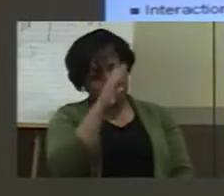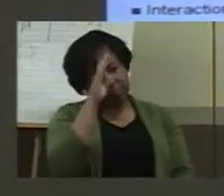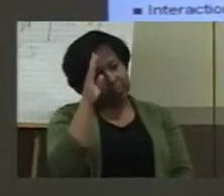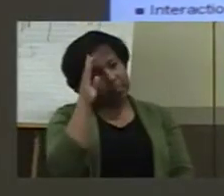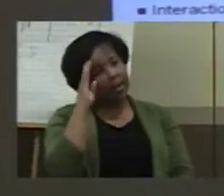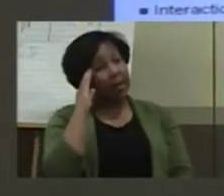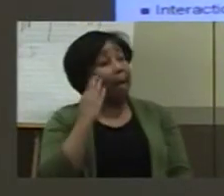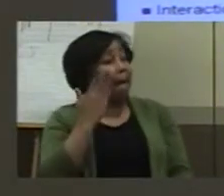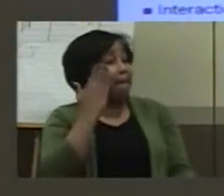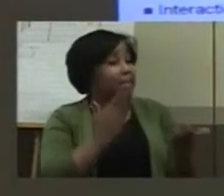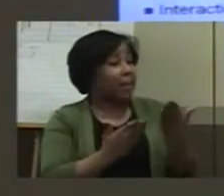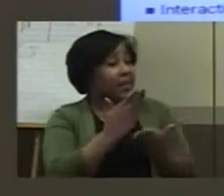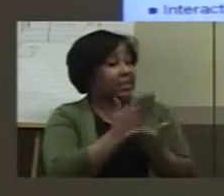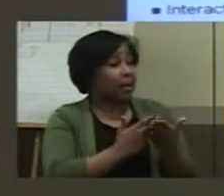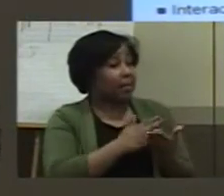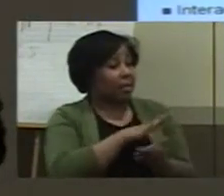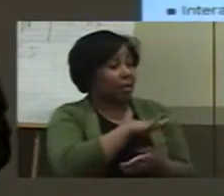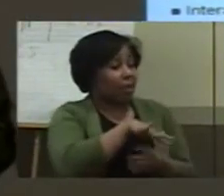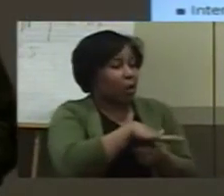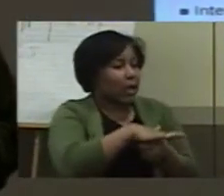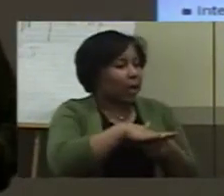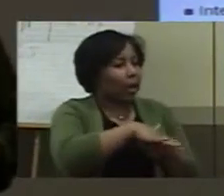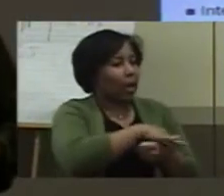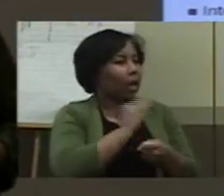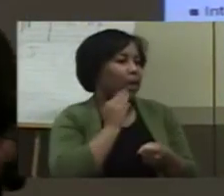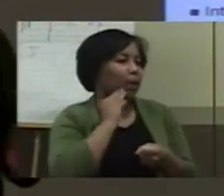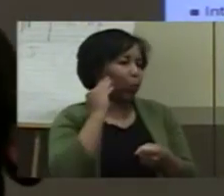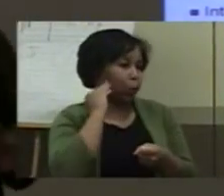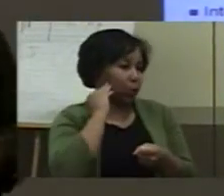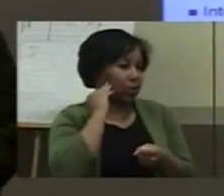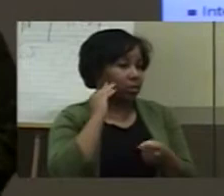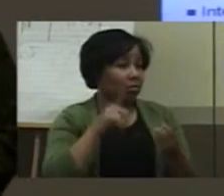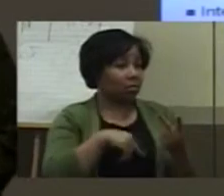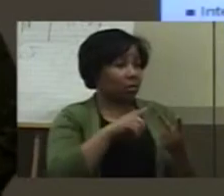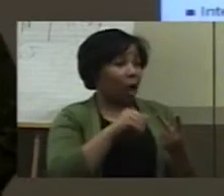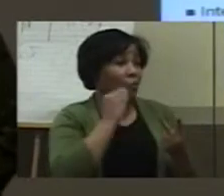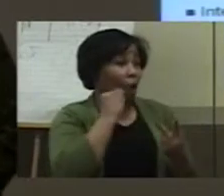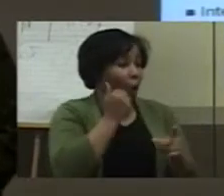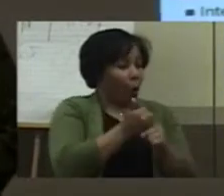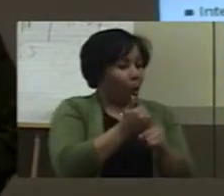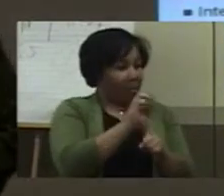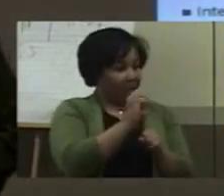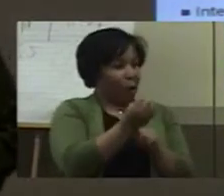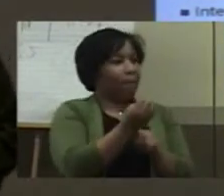Maybe something in the child's neighborhood, home environment.